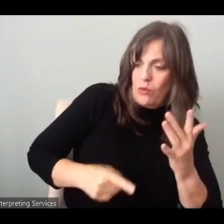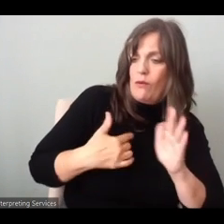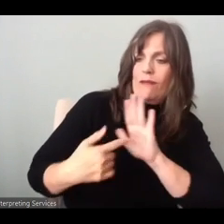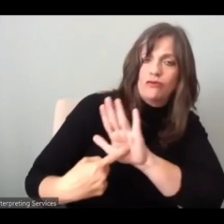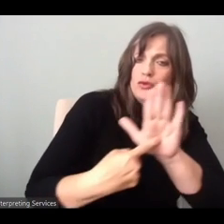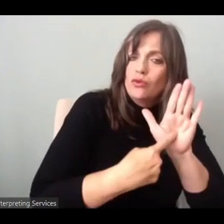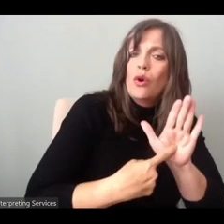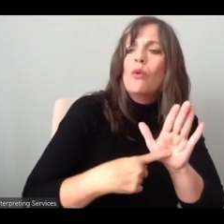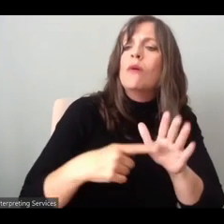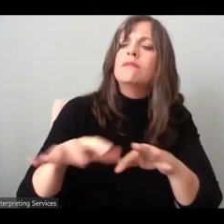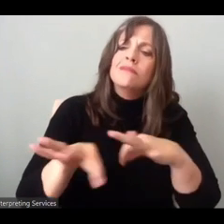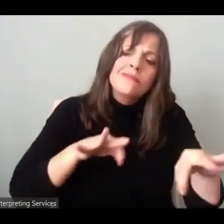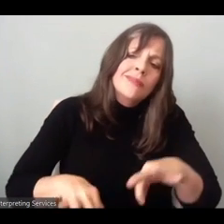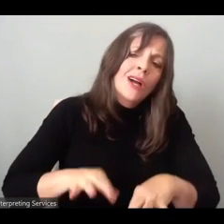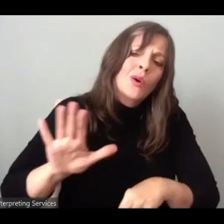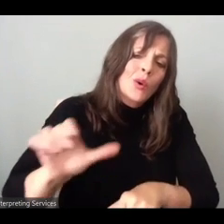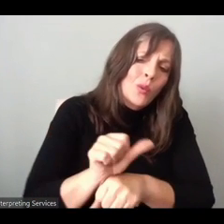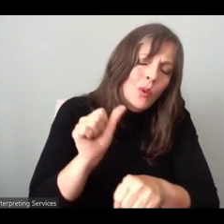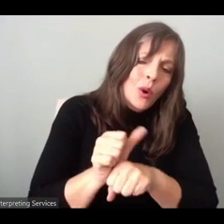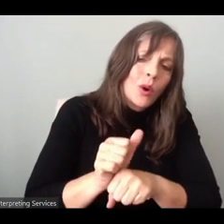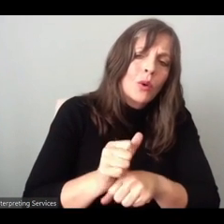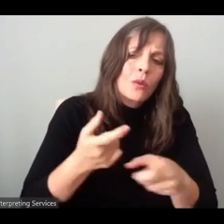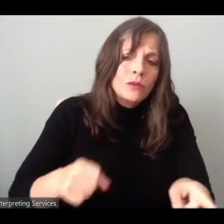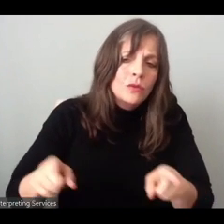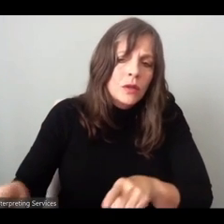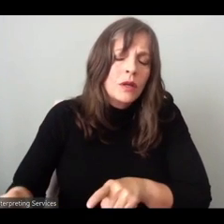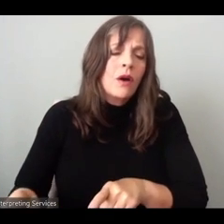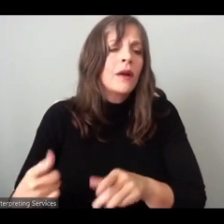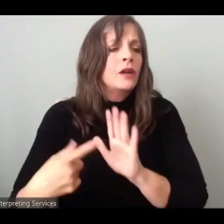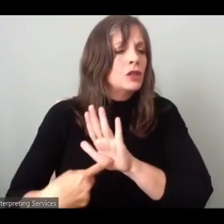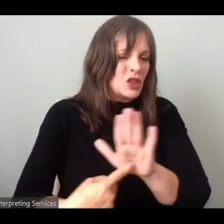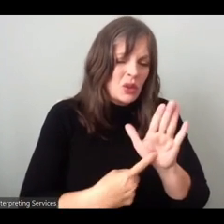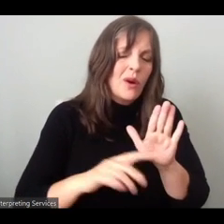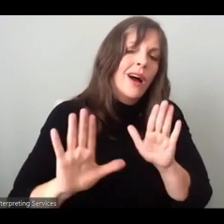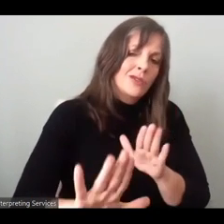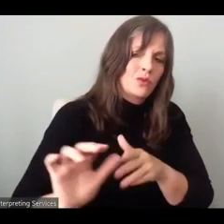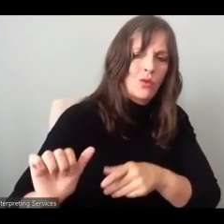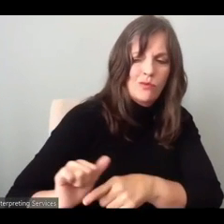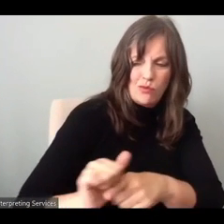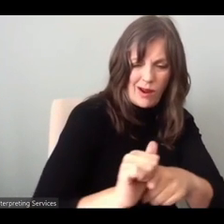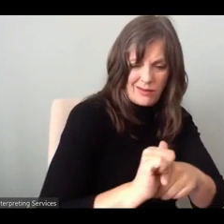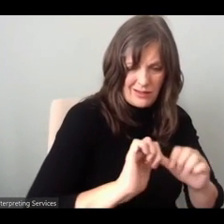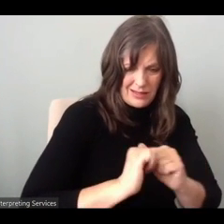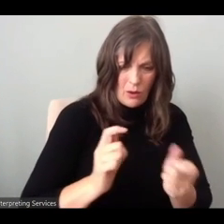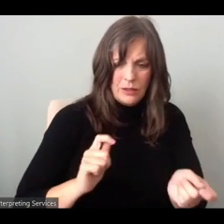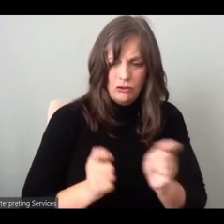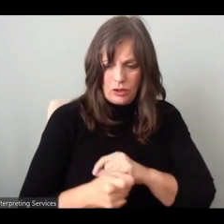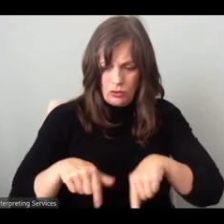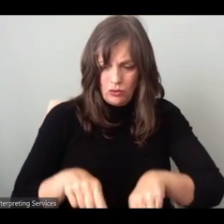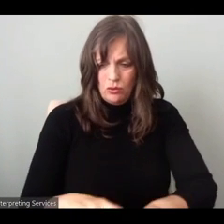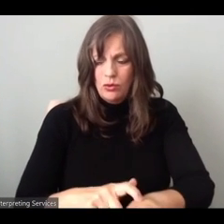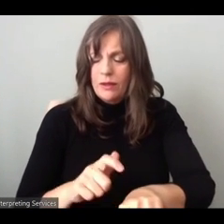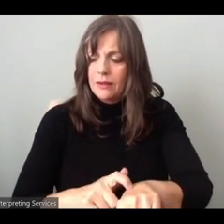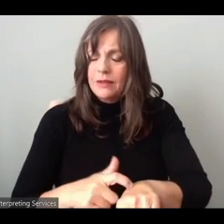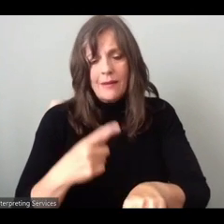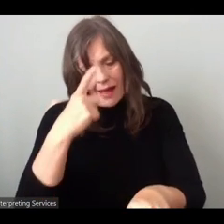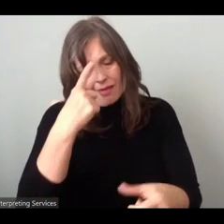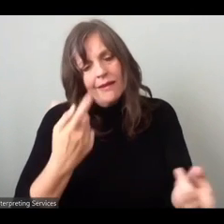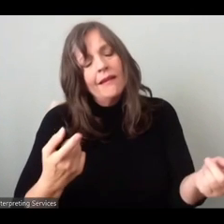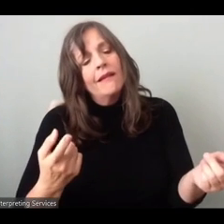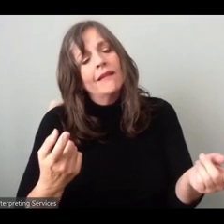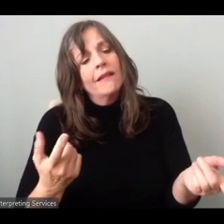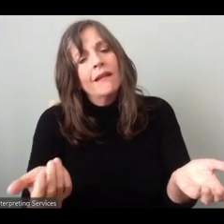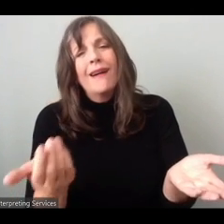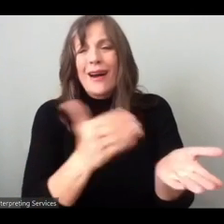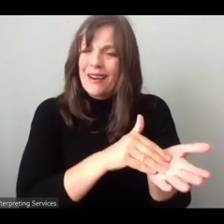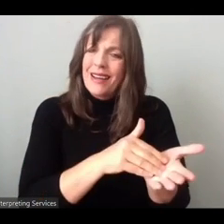what their work is about, what their ideas are, and how their practice is changing in these times. So I think, again, just being really adaptive.